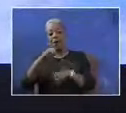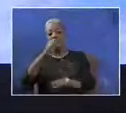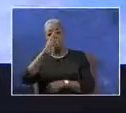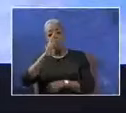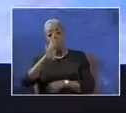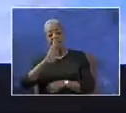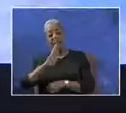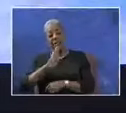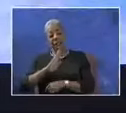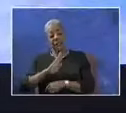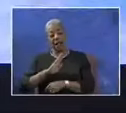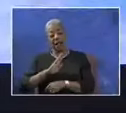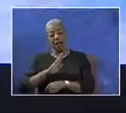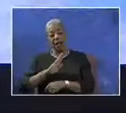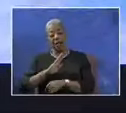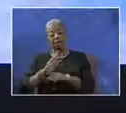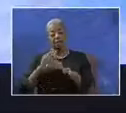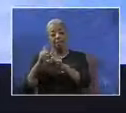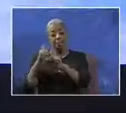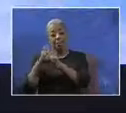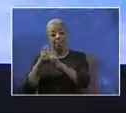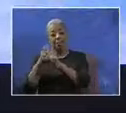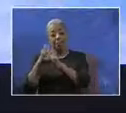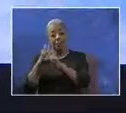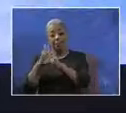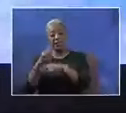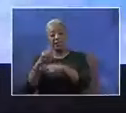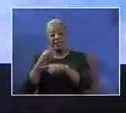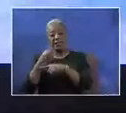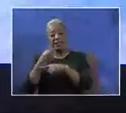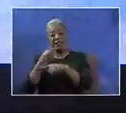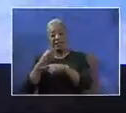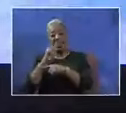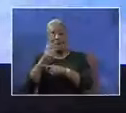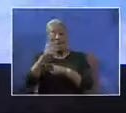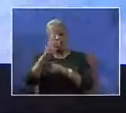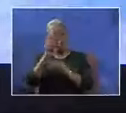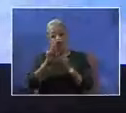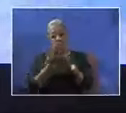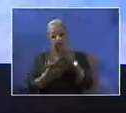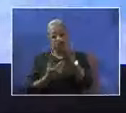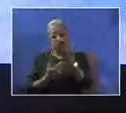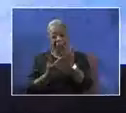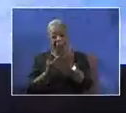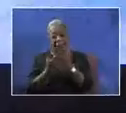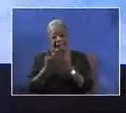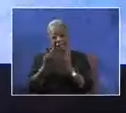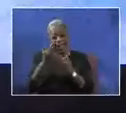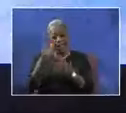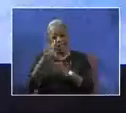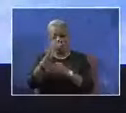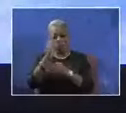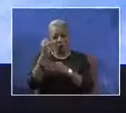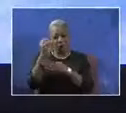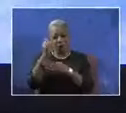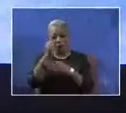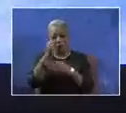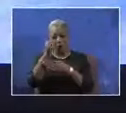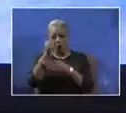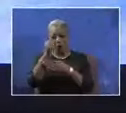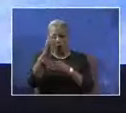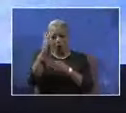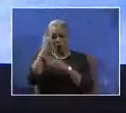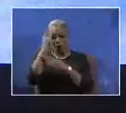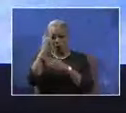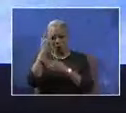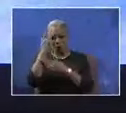relents. God says, hold your hand. And the only reason God said to the angel, hold your hand, is because David had it